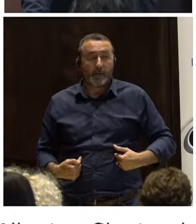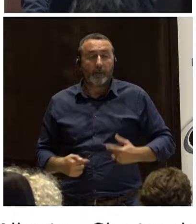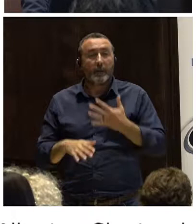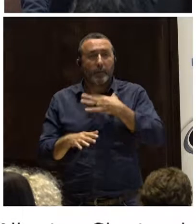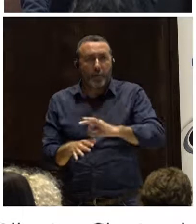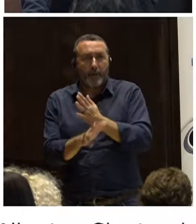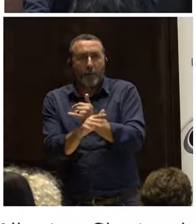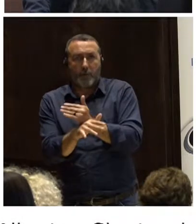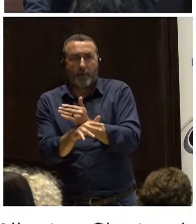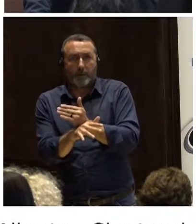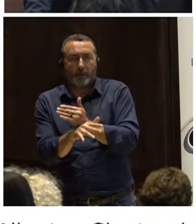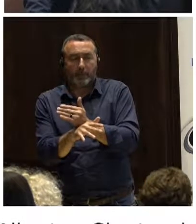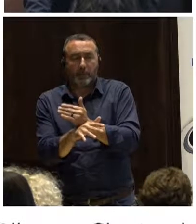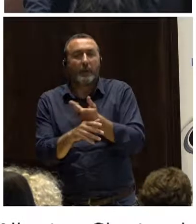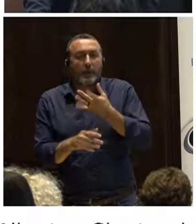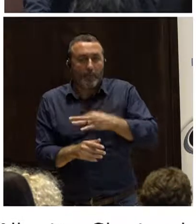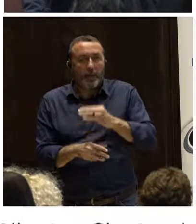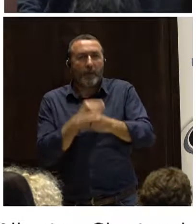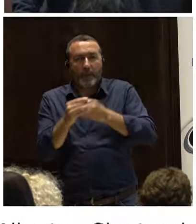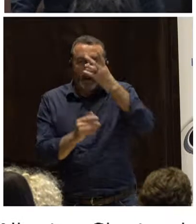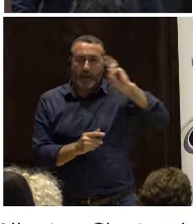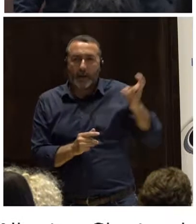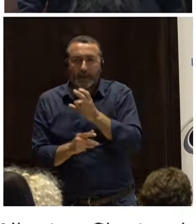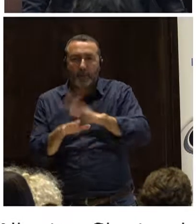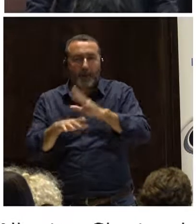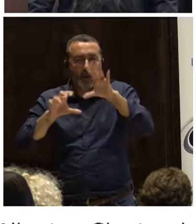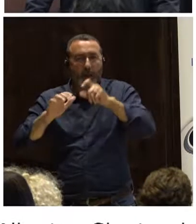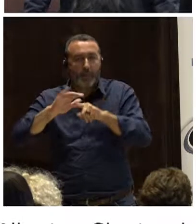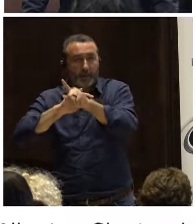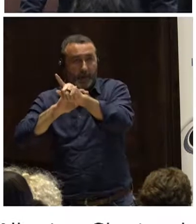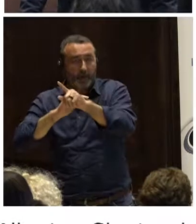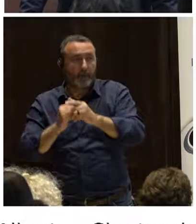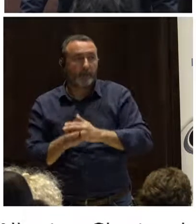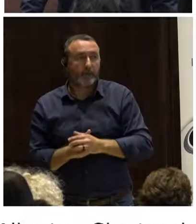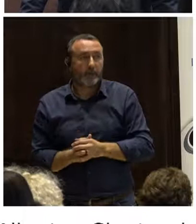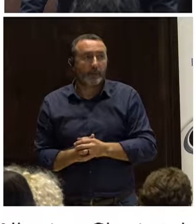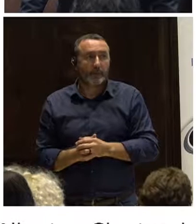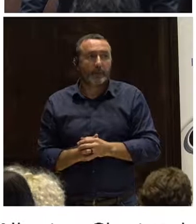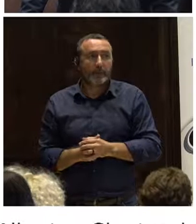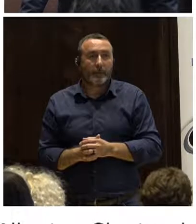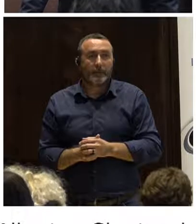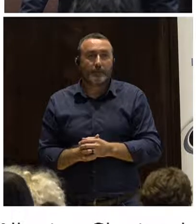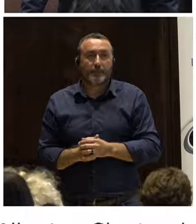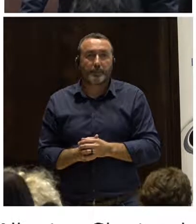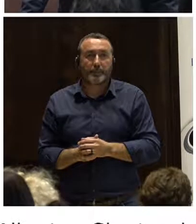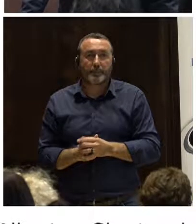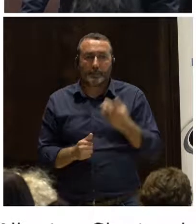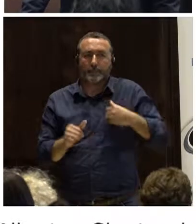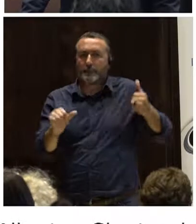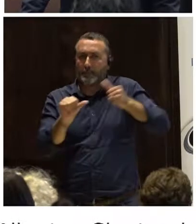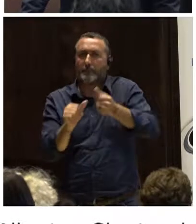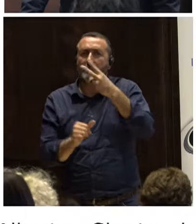learning activities. Oh, sorry. And as I told you, she has 20 years of clinical experience in the area